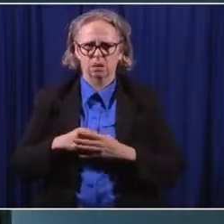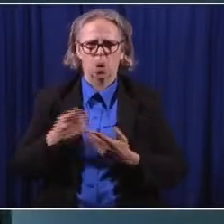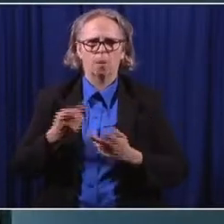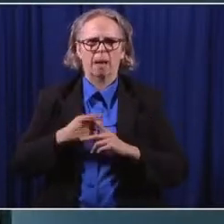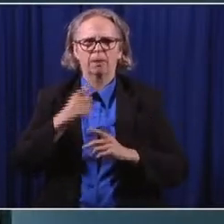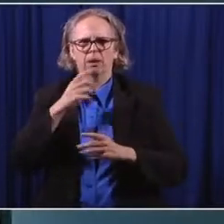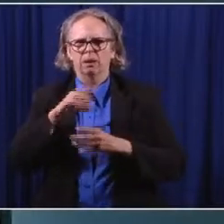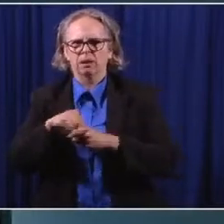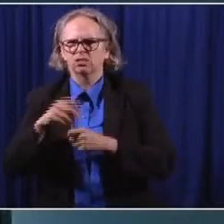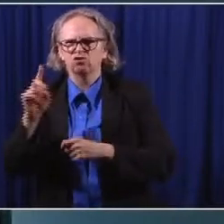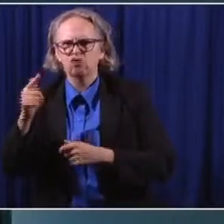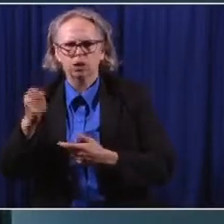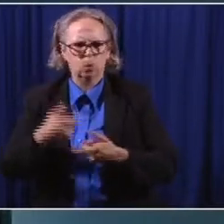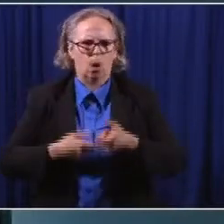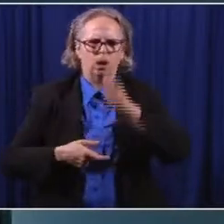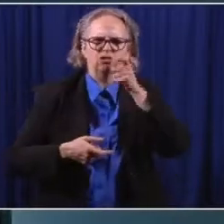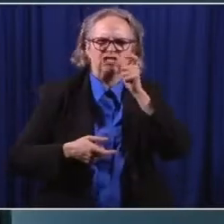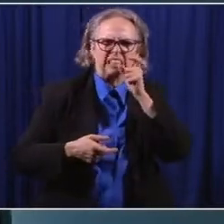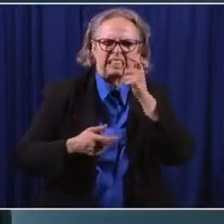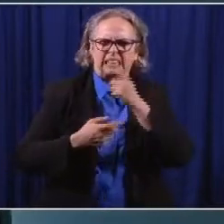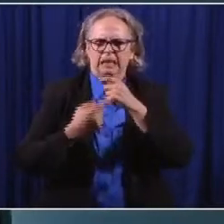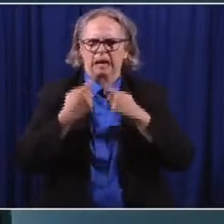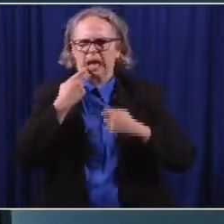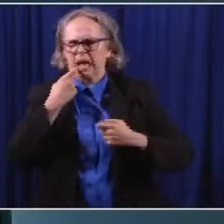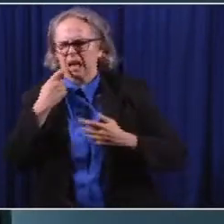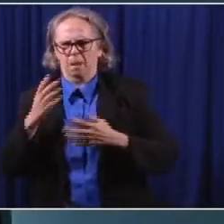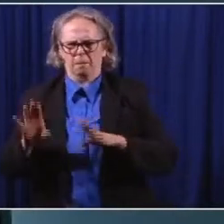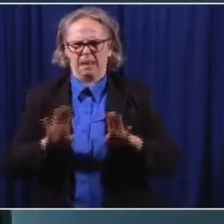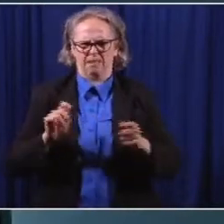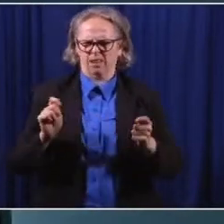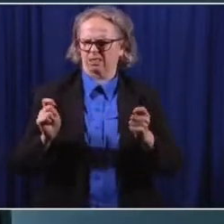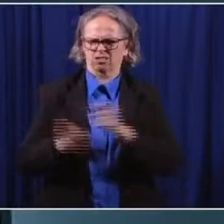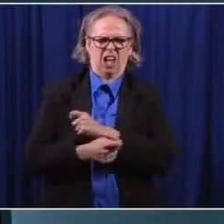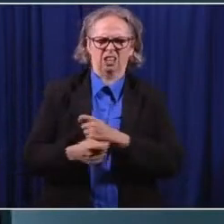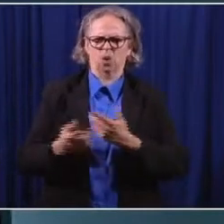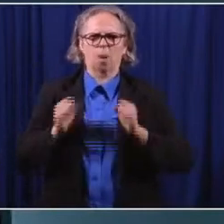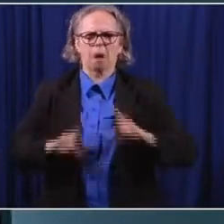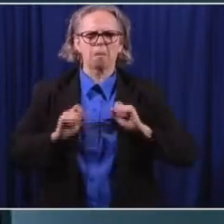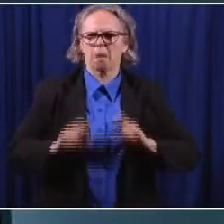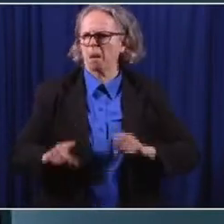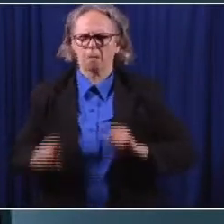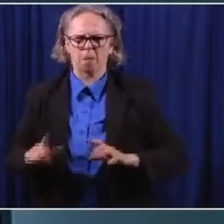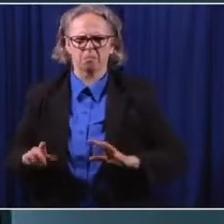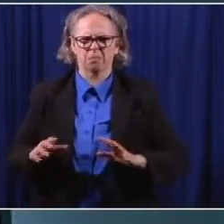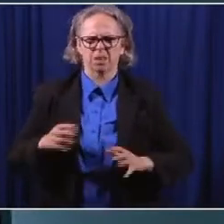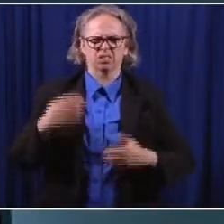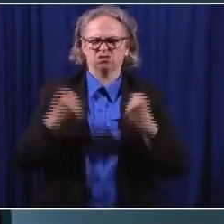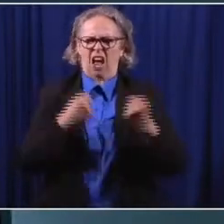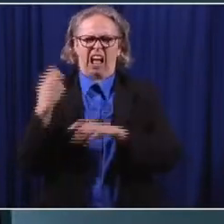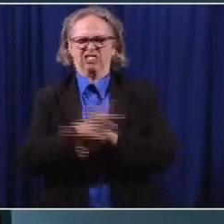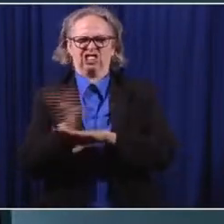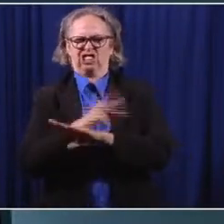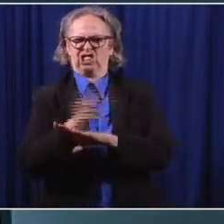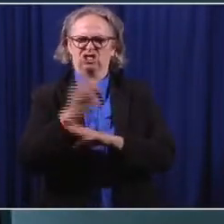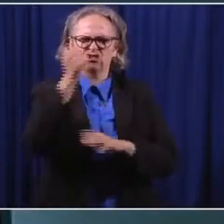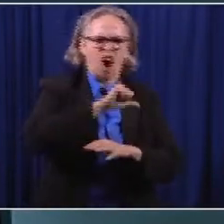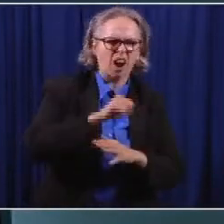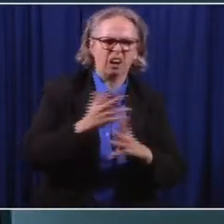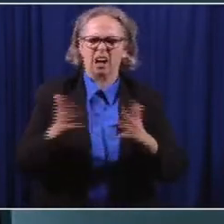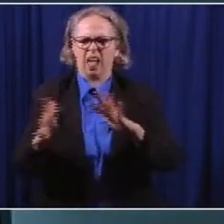and taking real risks and having risky behaviors like driving in risky ways or drinking